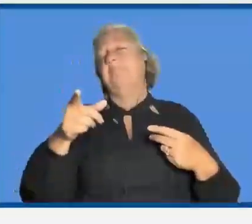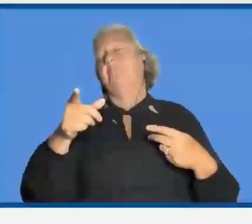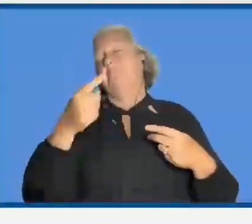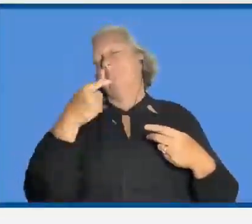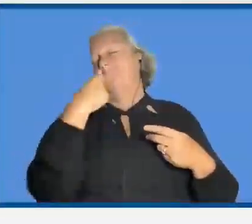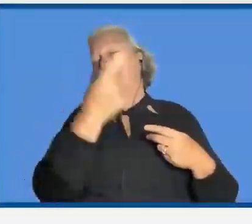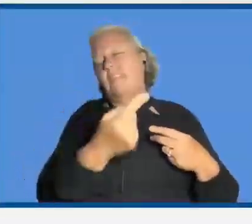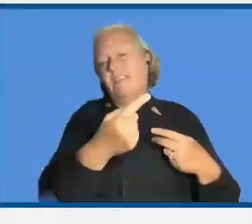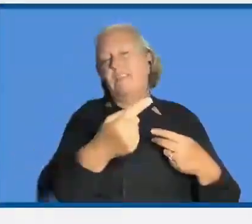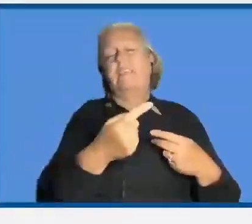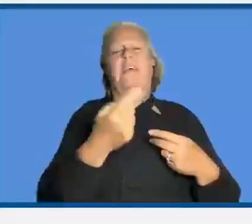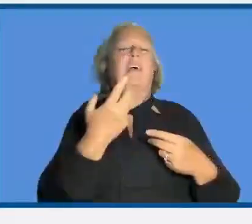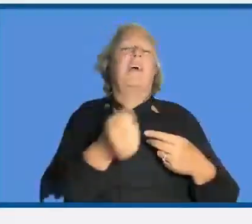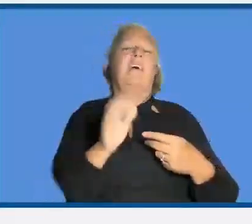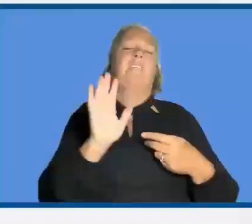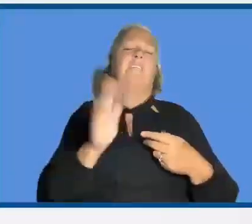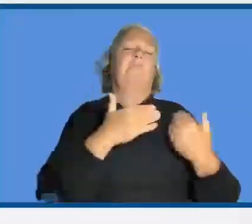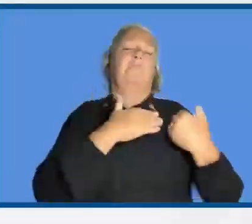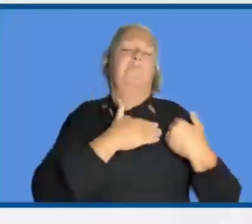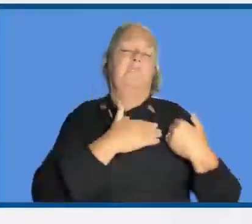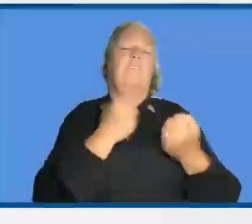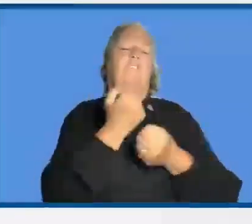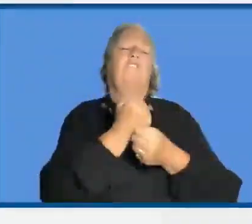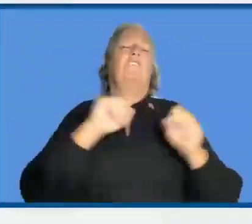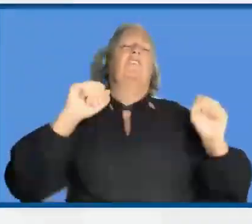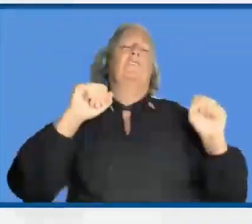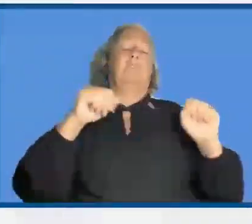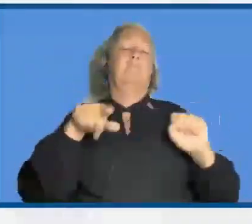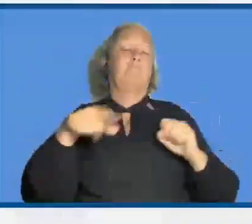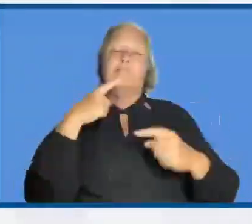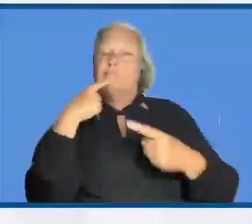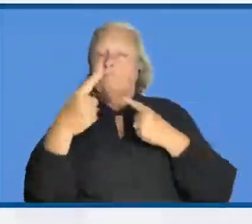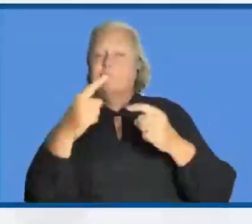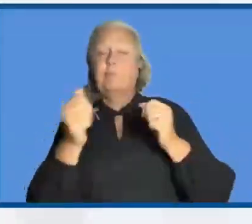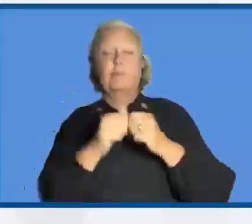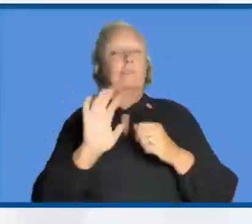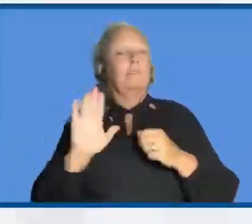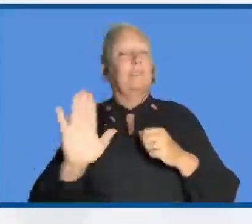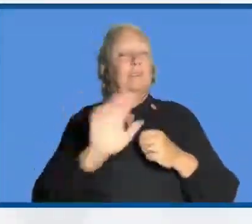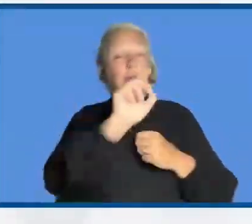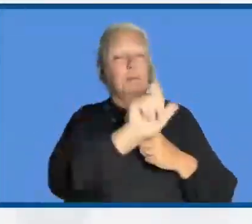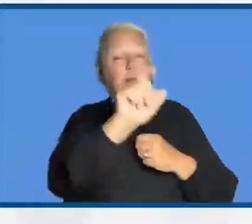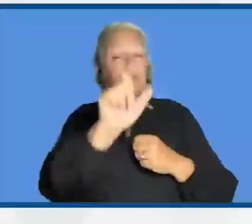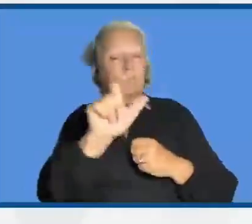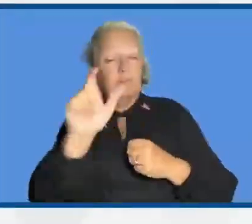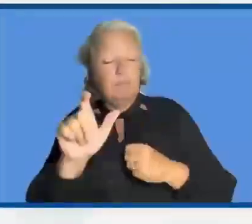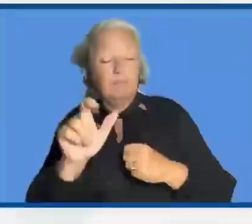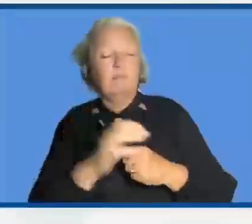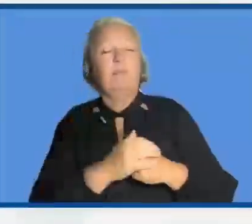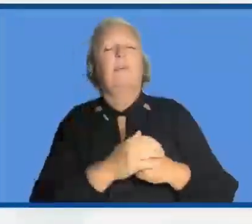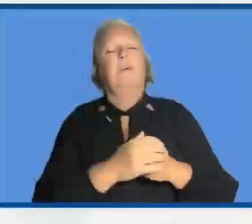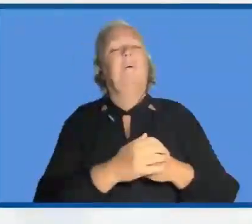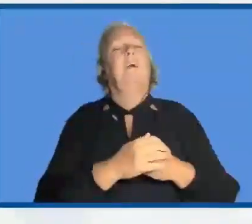freedom, talking to the citizens and making them part of everything